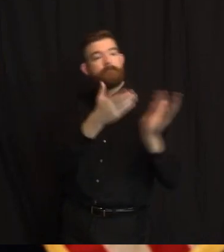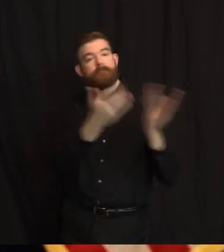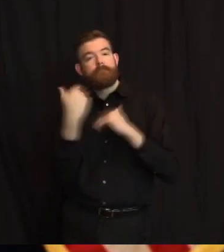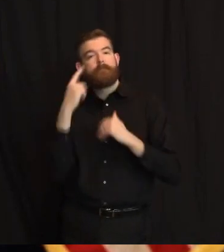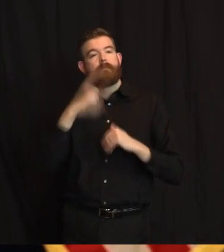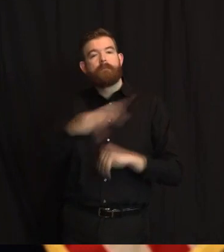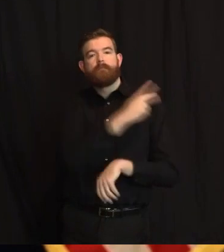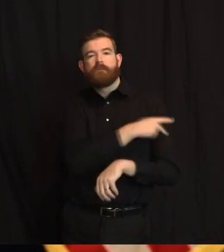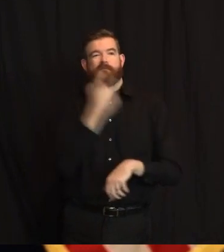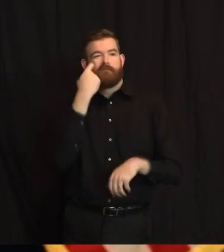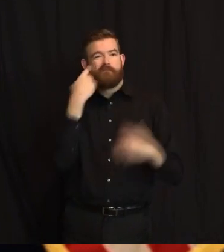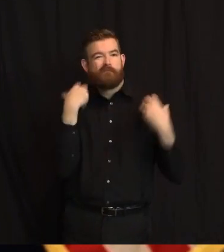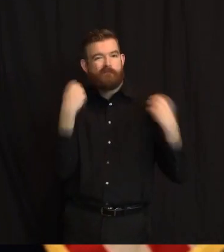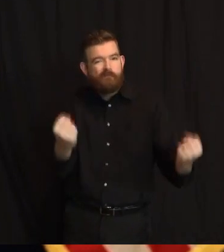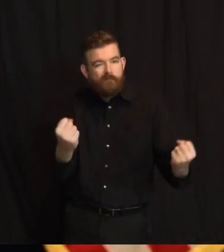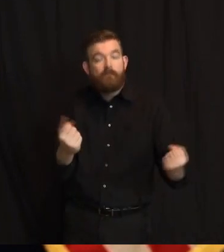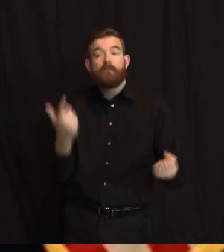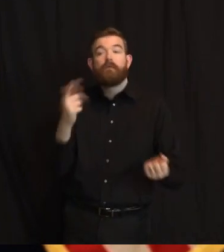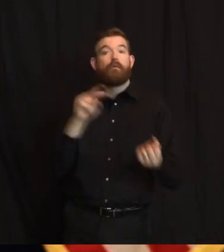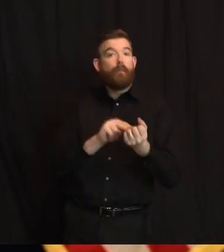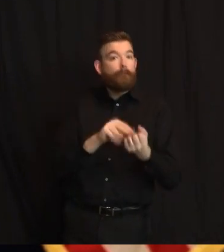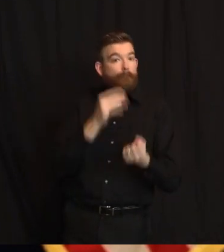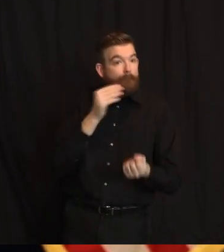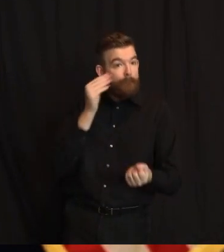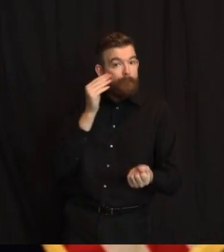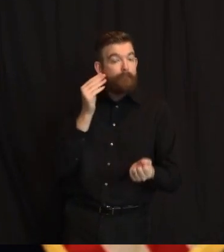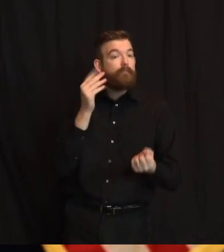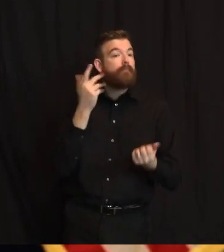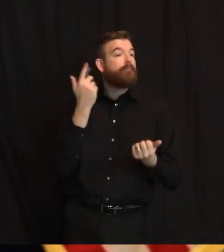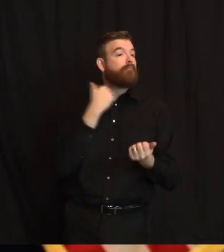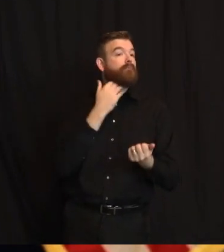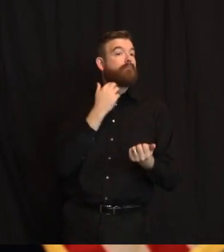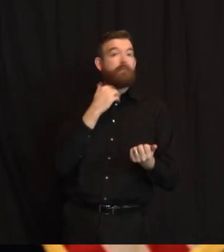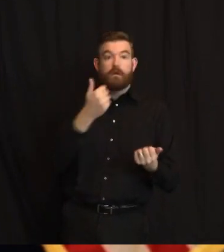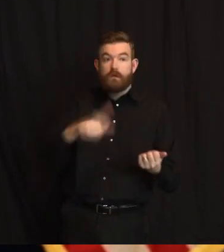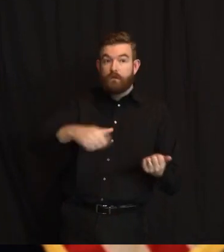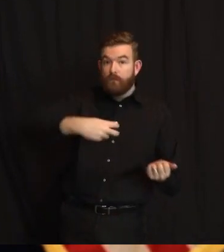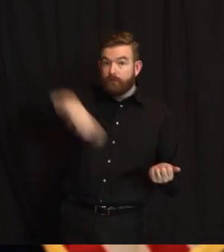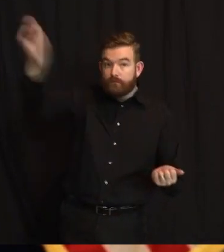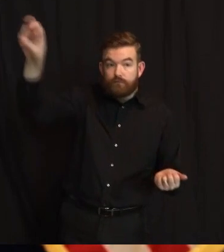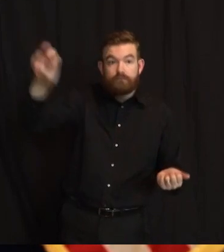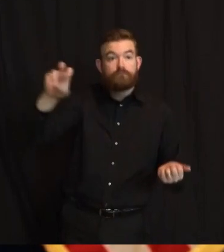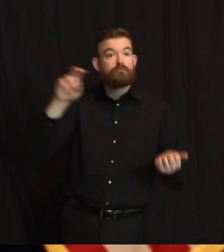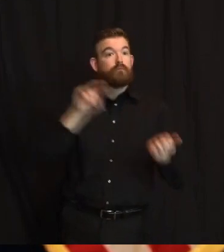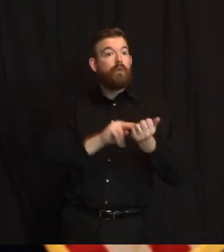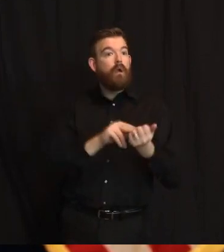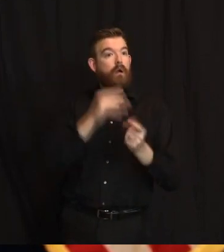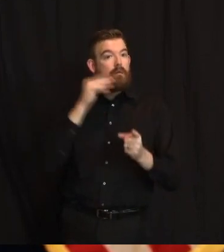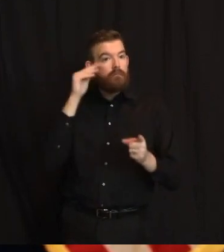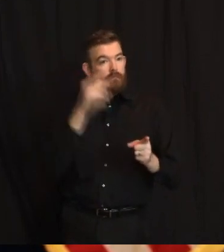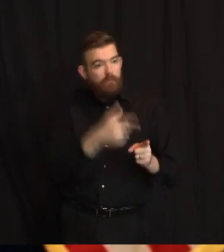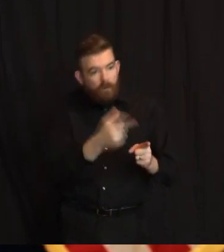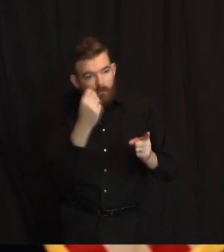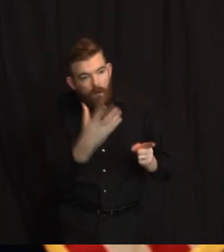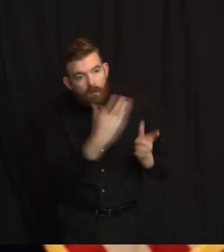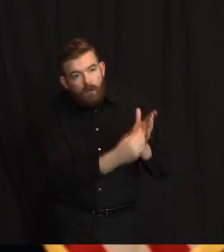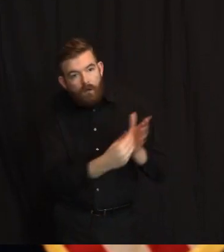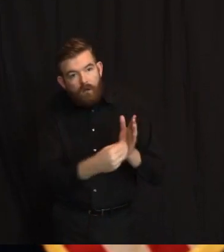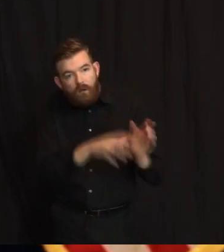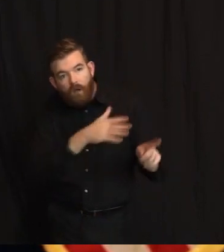any relocations or any long-term care facilities where there have been so many deaths that they need to be closed, and is there a